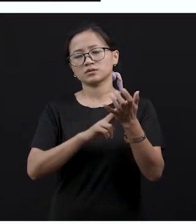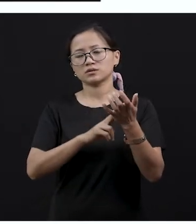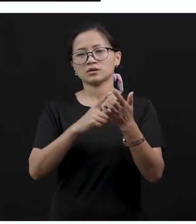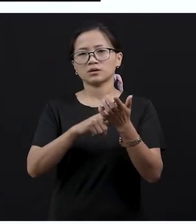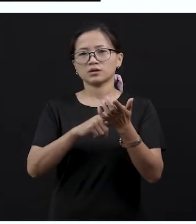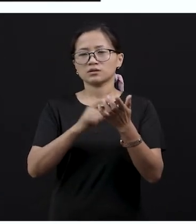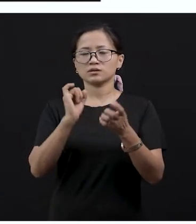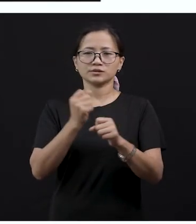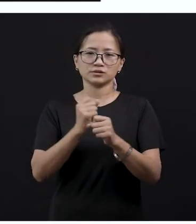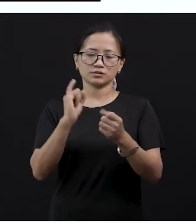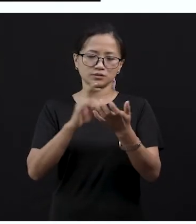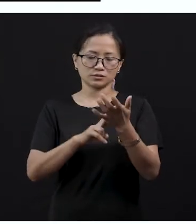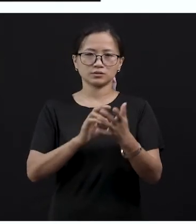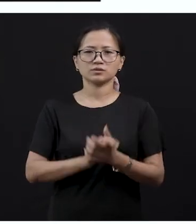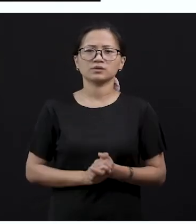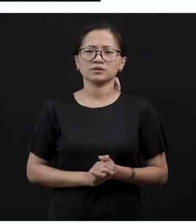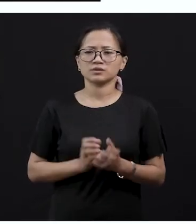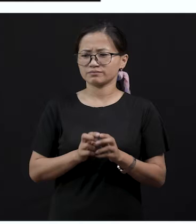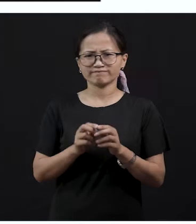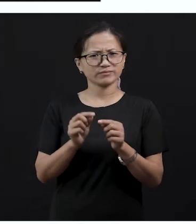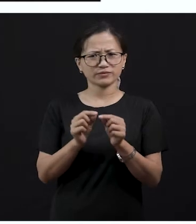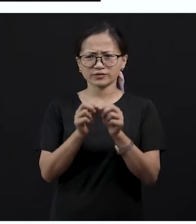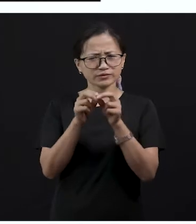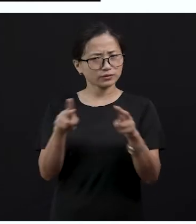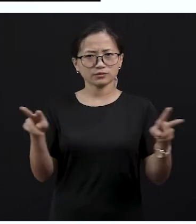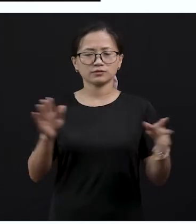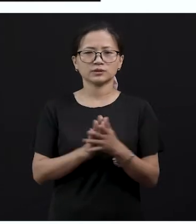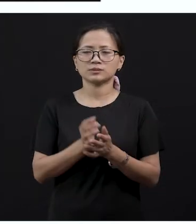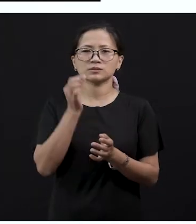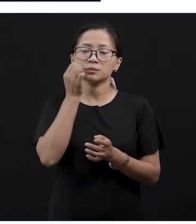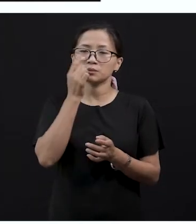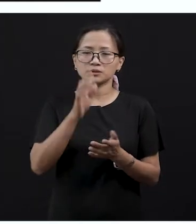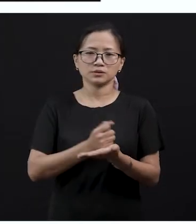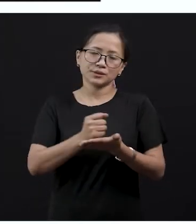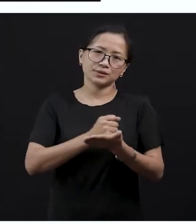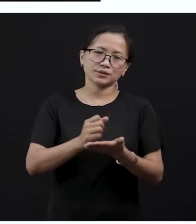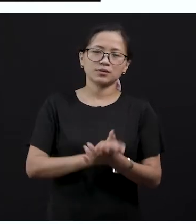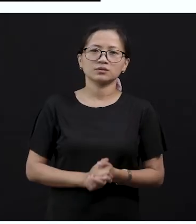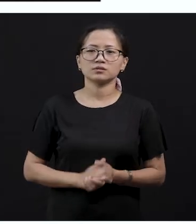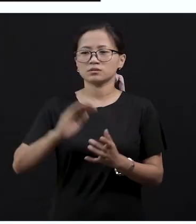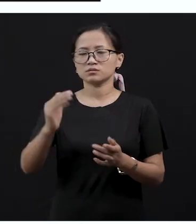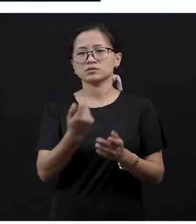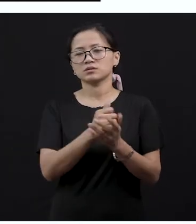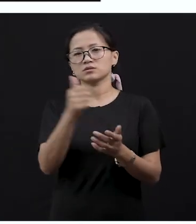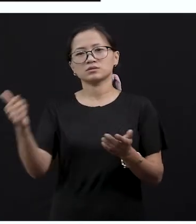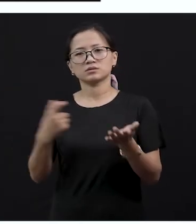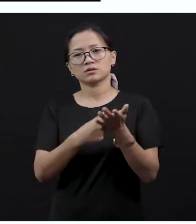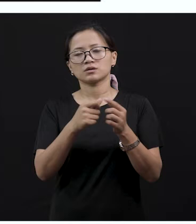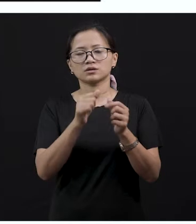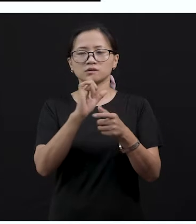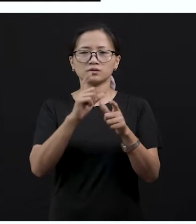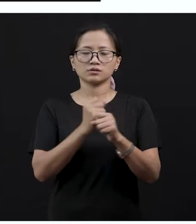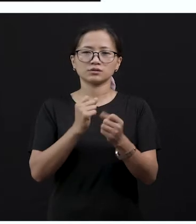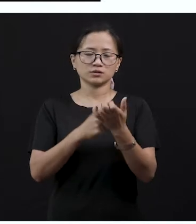Mohan Roy, he was quite different from his parents, and he started practicing other religions,